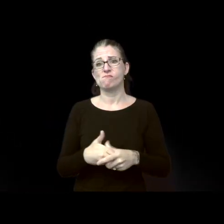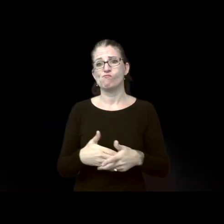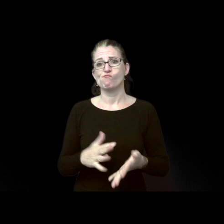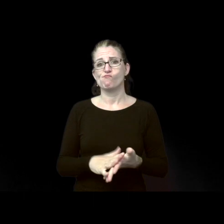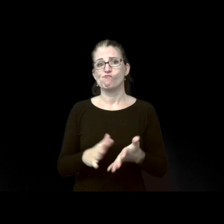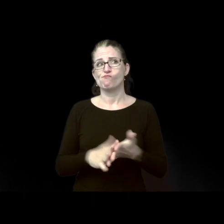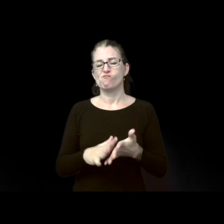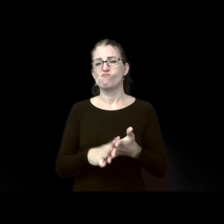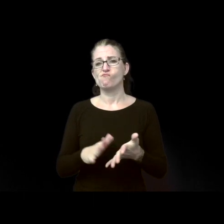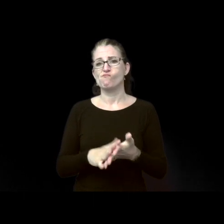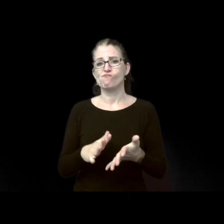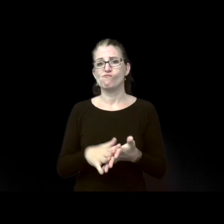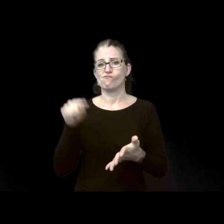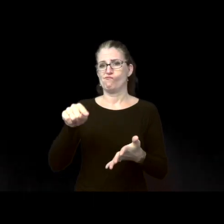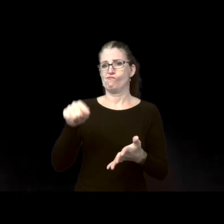Headshots.